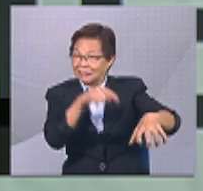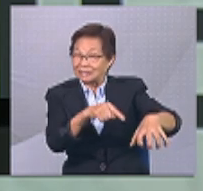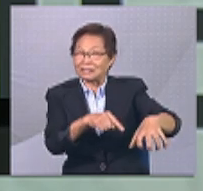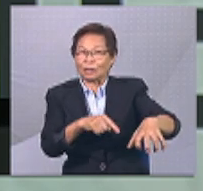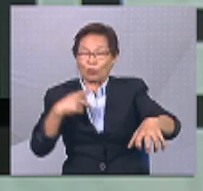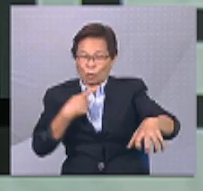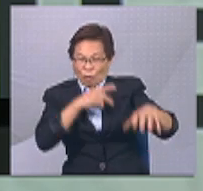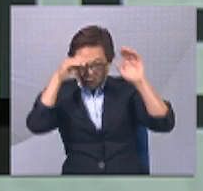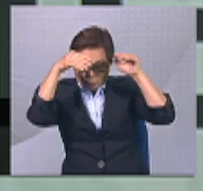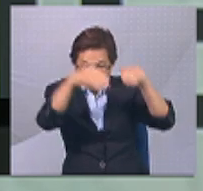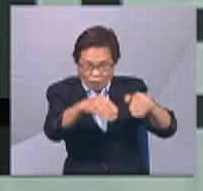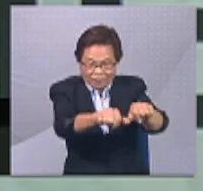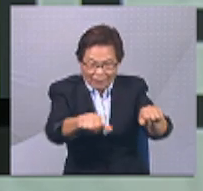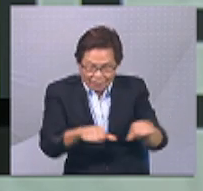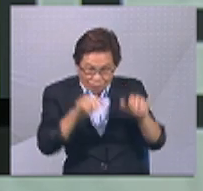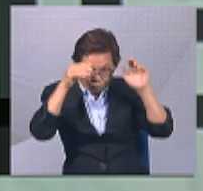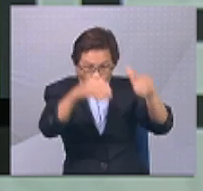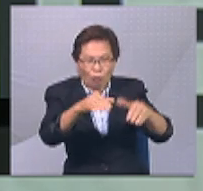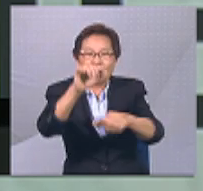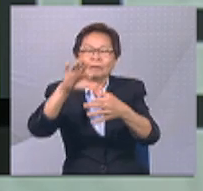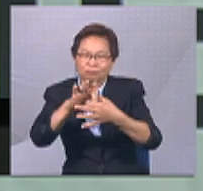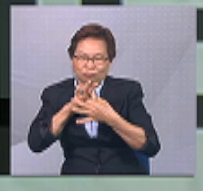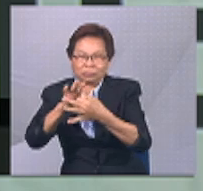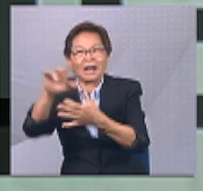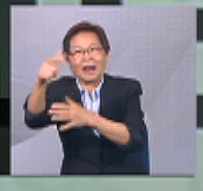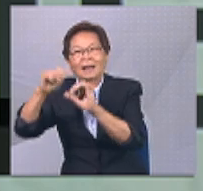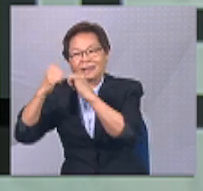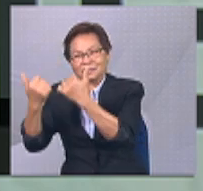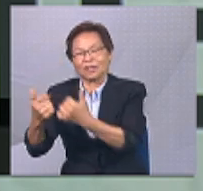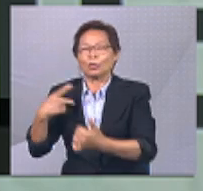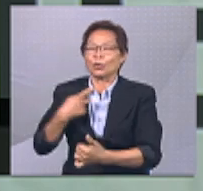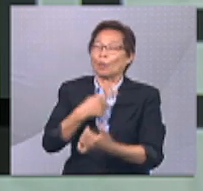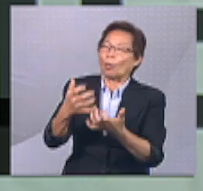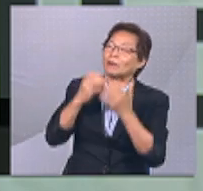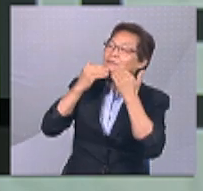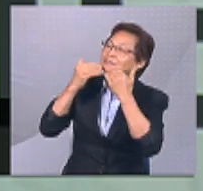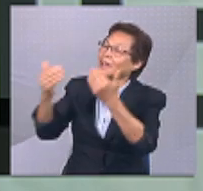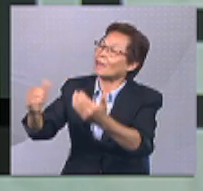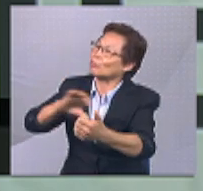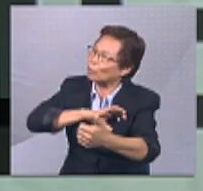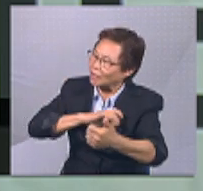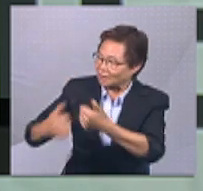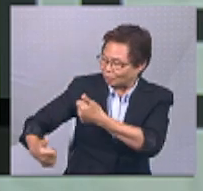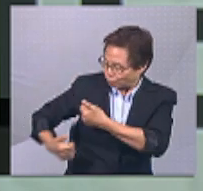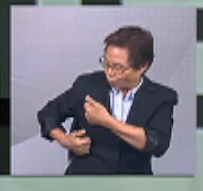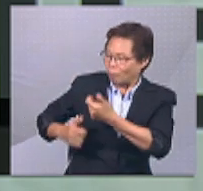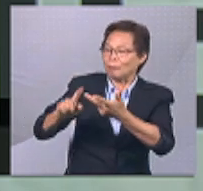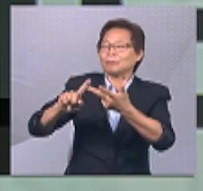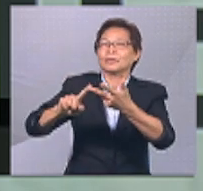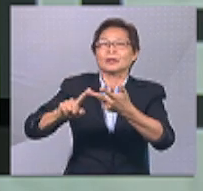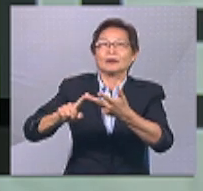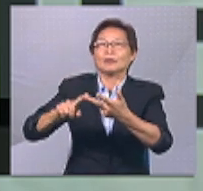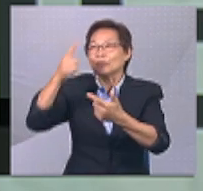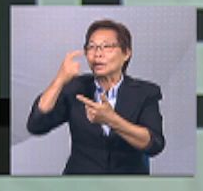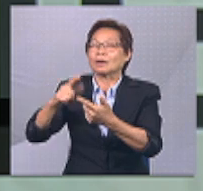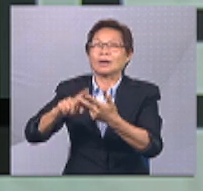focus in that area, working together with other agencies. For example, we like to thank PDRM, Angkatan Tentera Malaysia, coming together